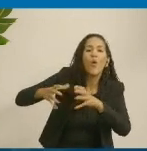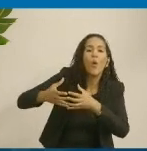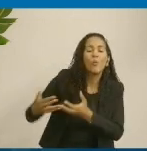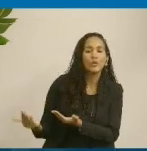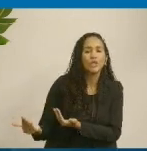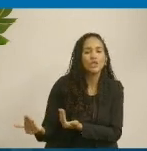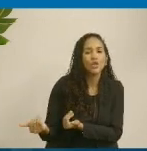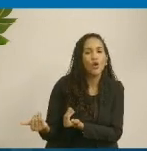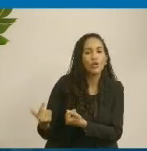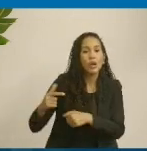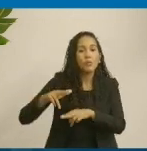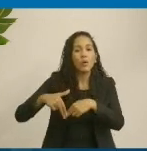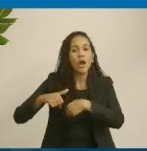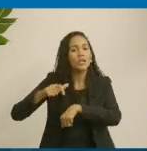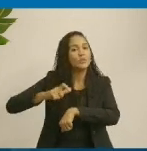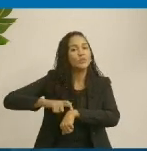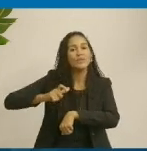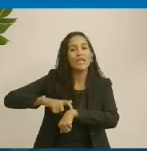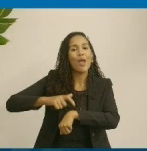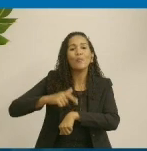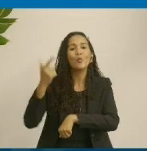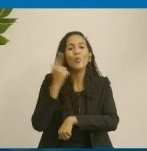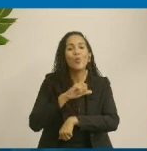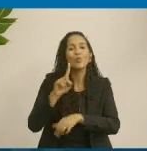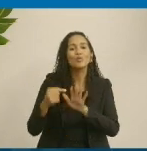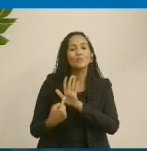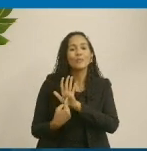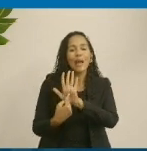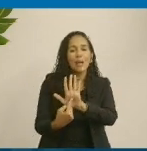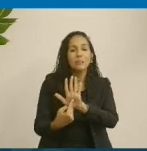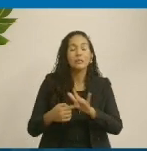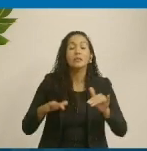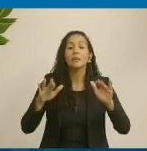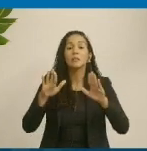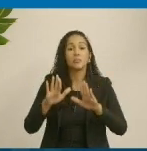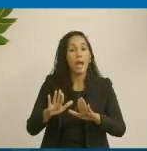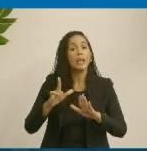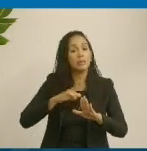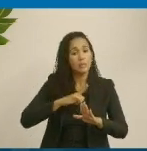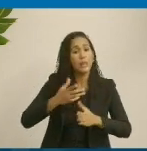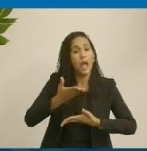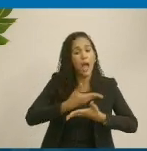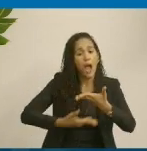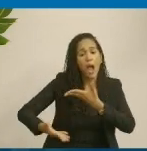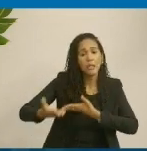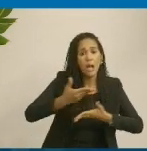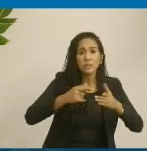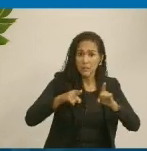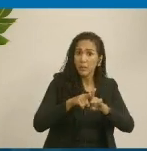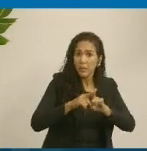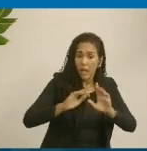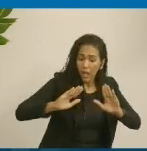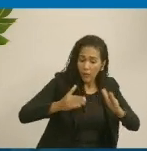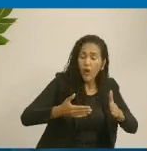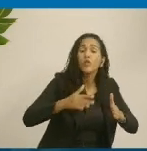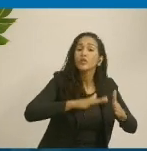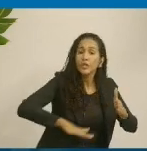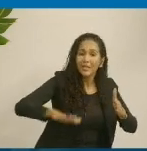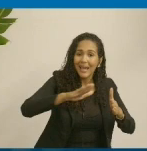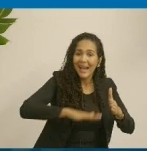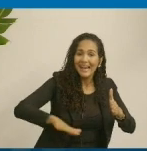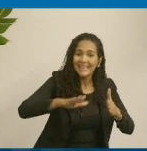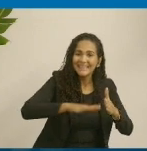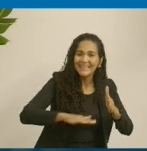could not show that, but there are specific targeted interactions for children as well at different age groups. And